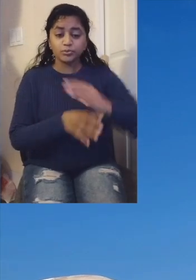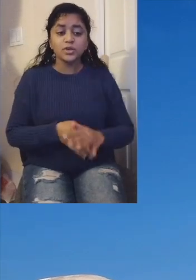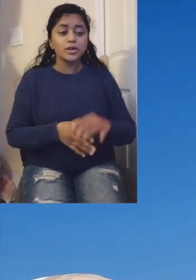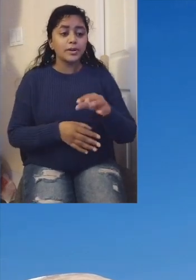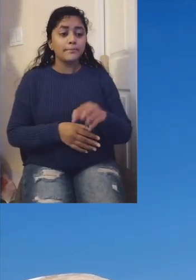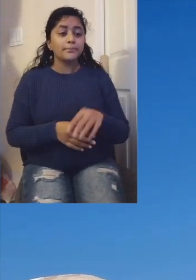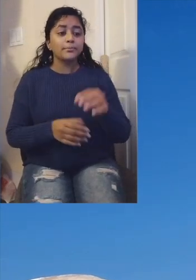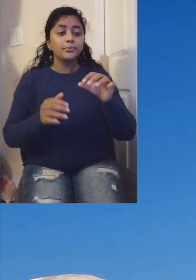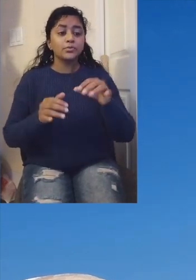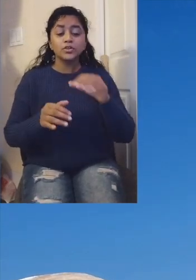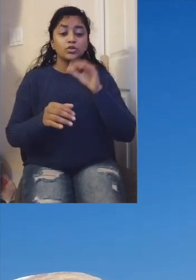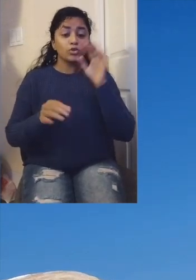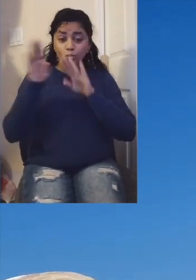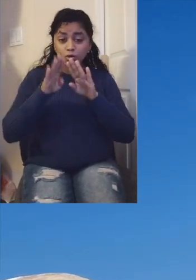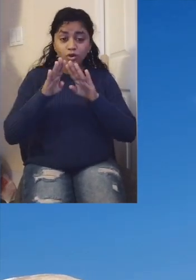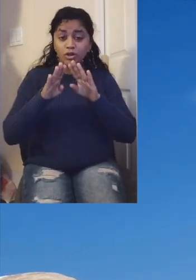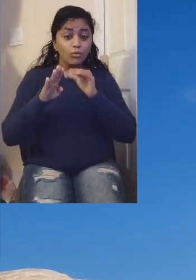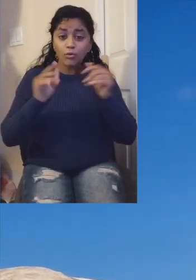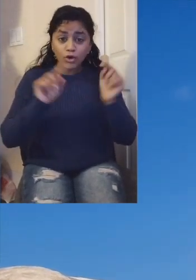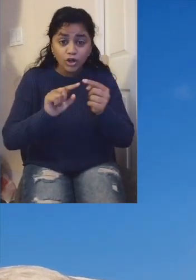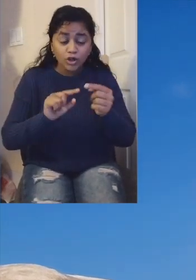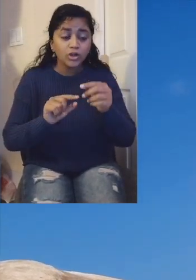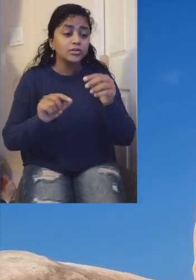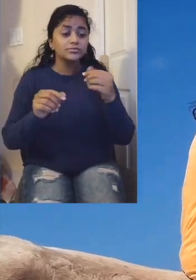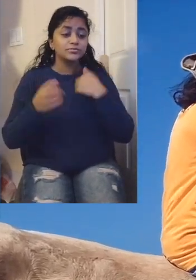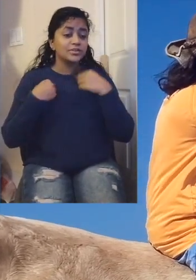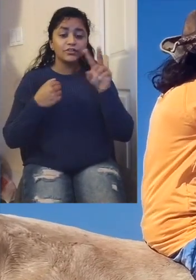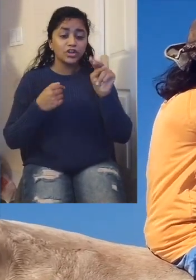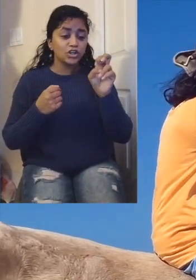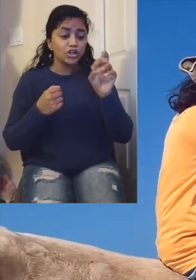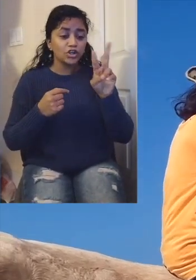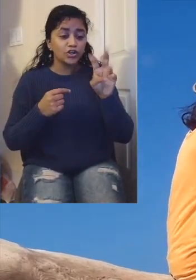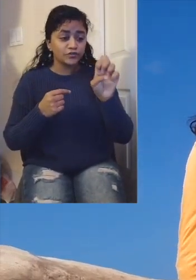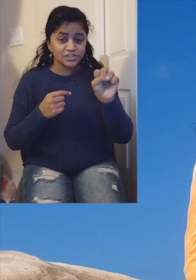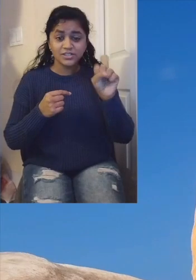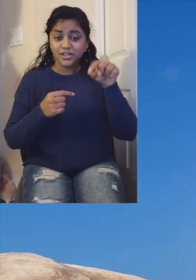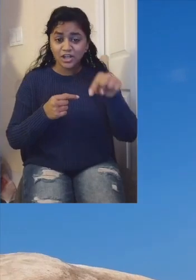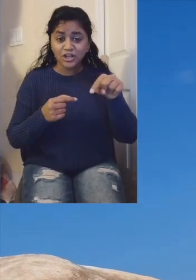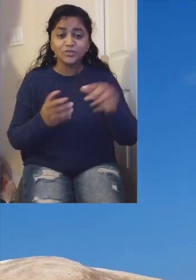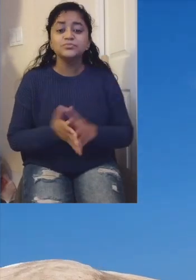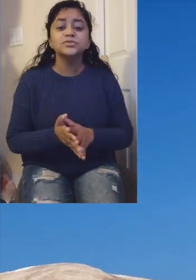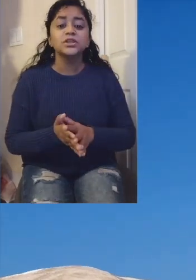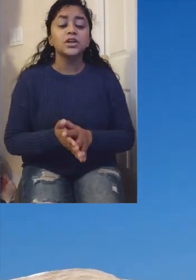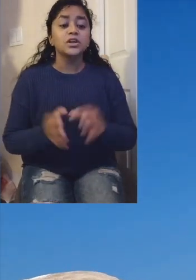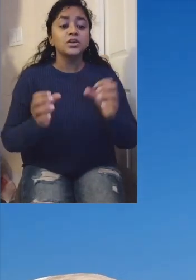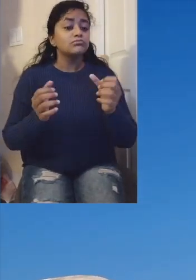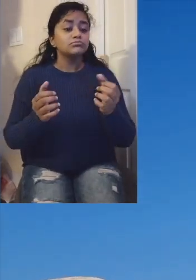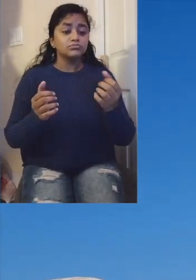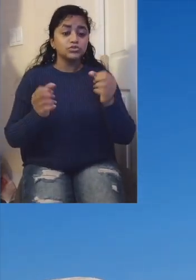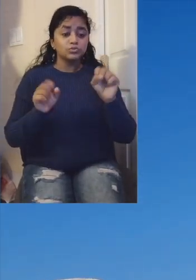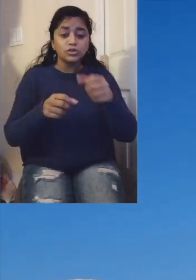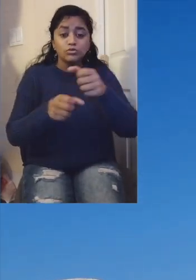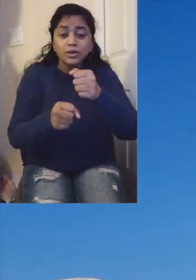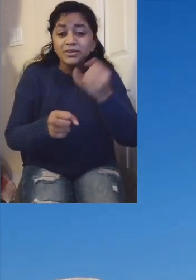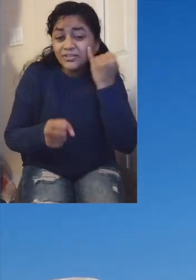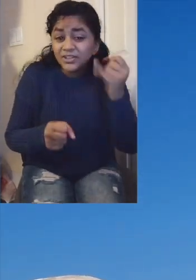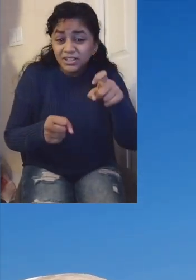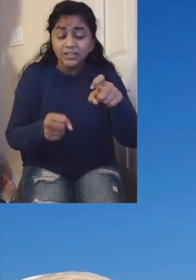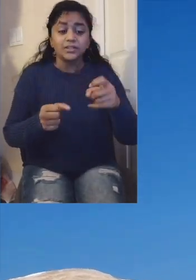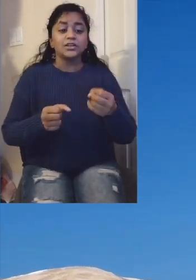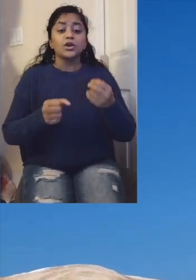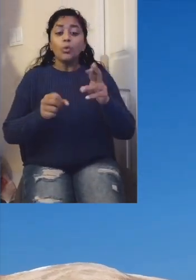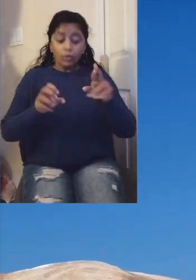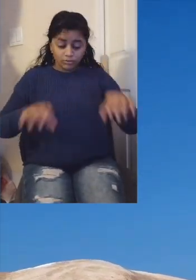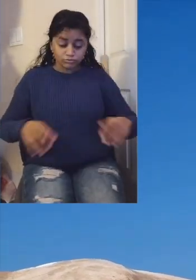have their head and stuff since they're in the water. You want them to feel comfortable also. At some point, she may stop and stick